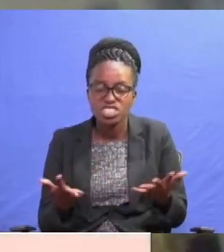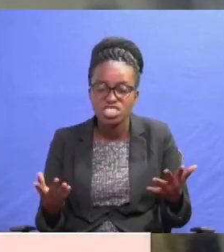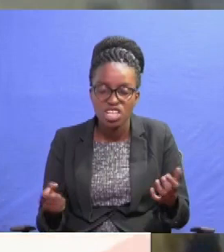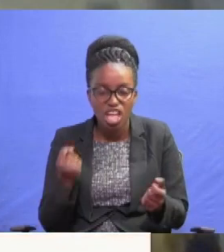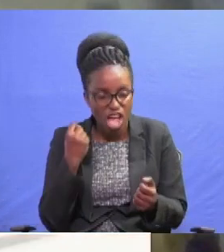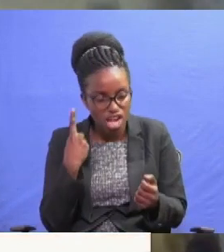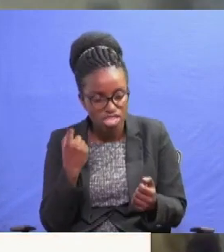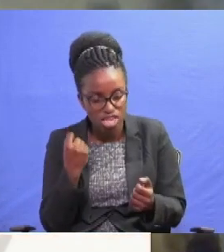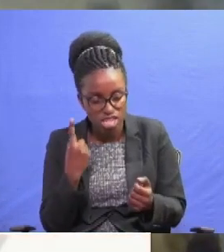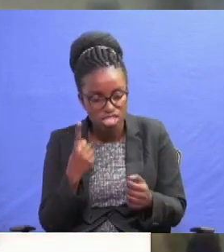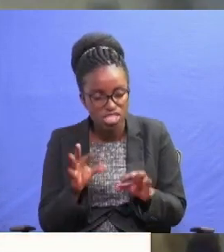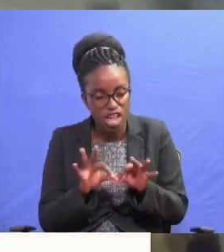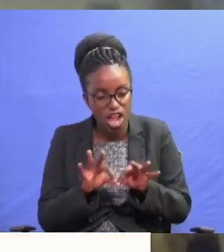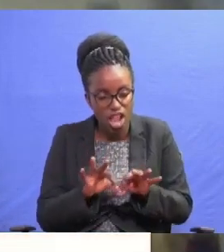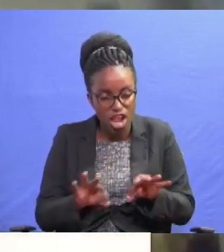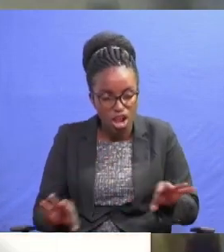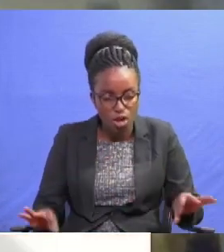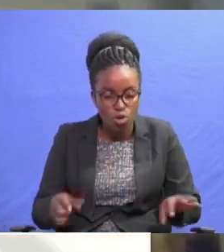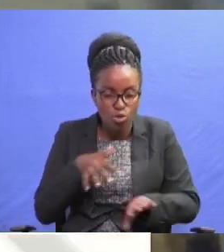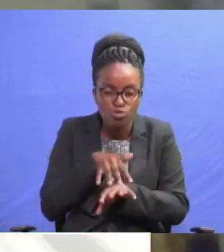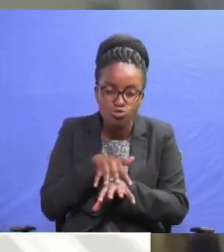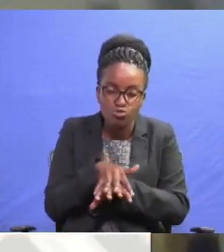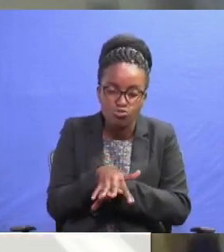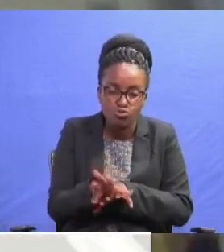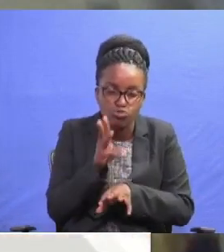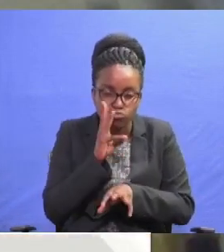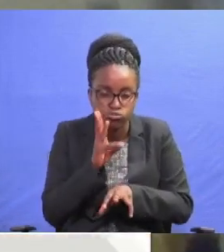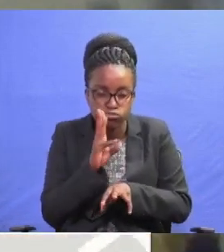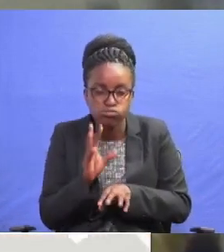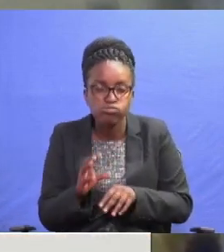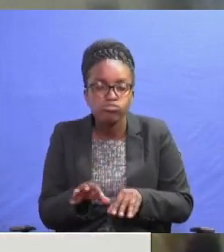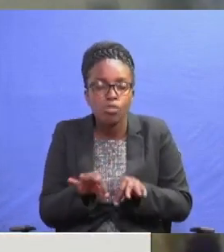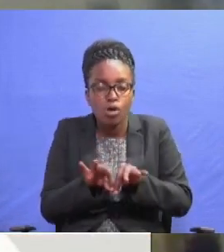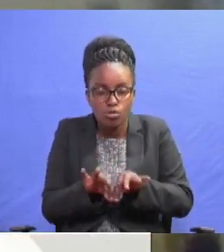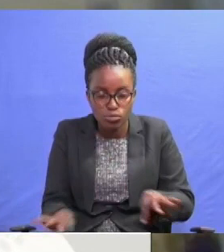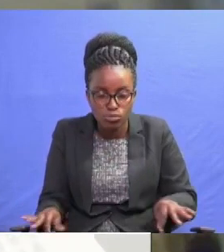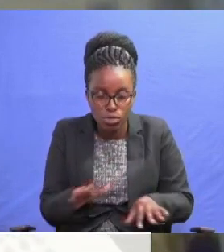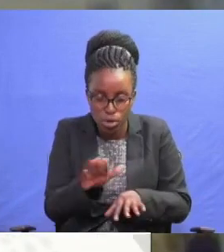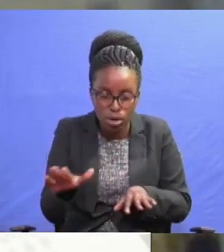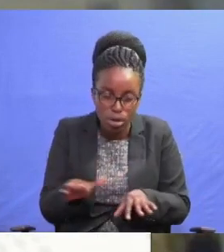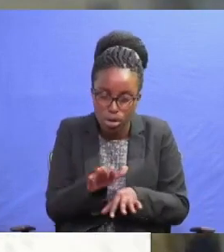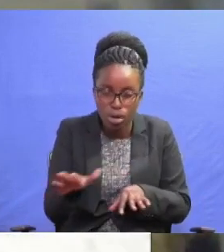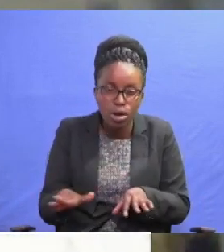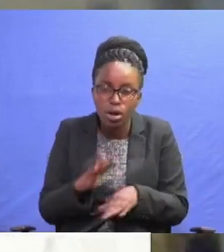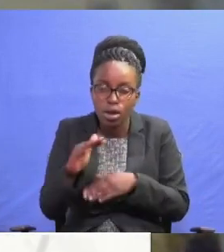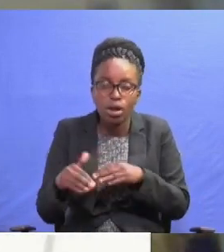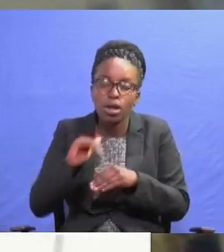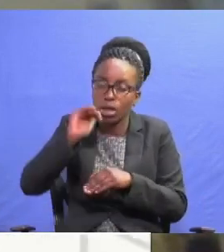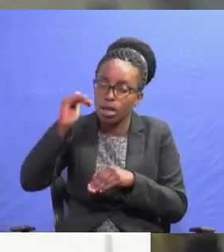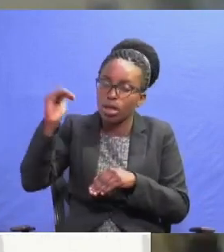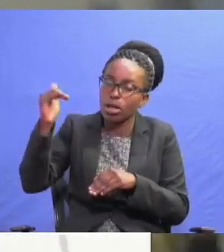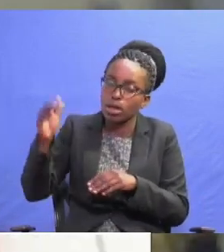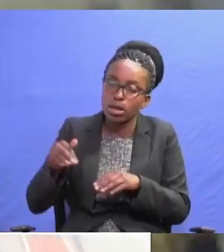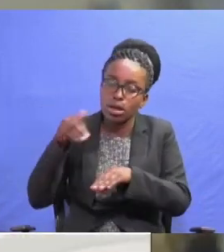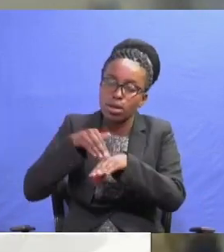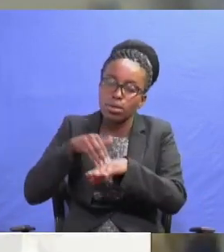to a lowland area, and it will always flow to a flat plain, whether that flat plain is on top of a hill or wherever. The water will always